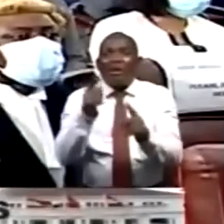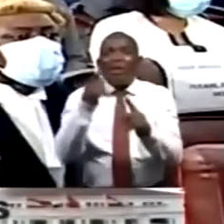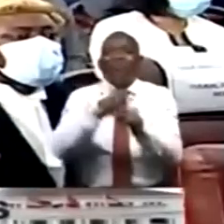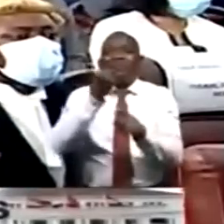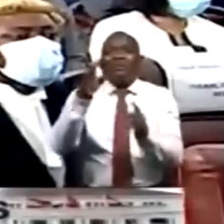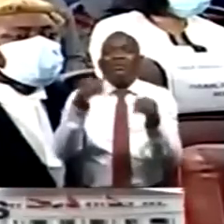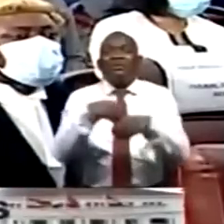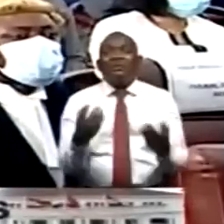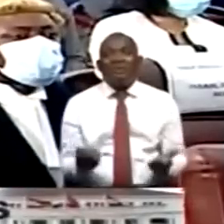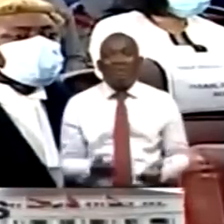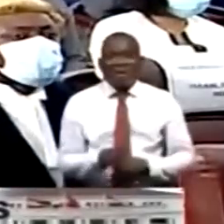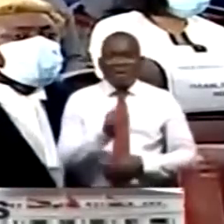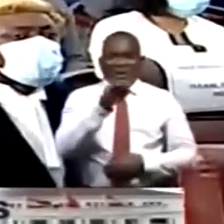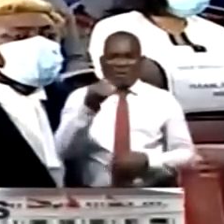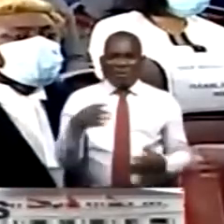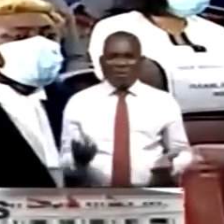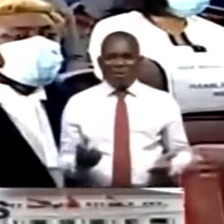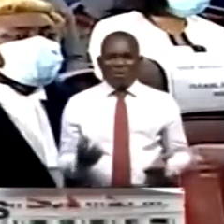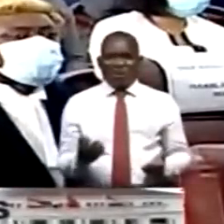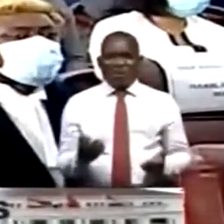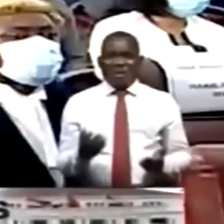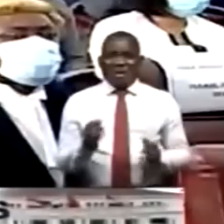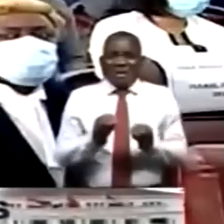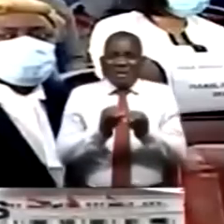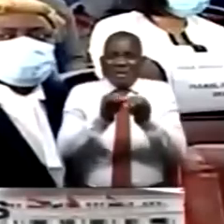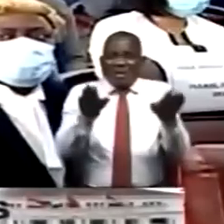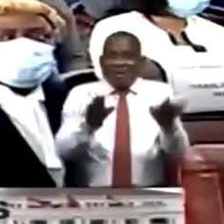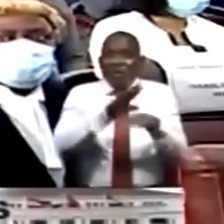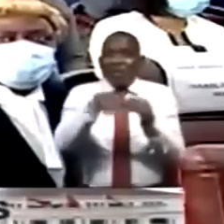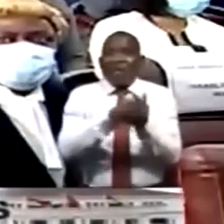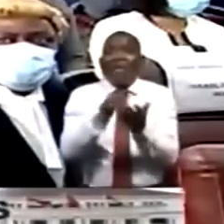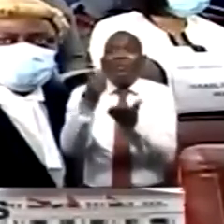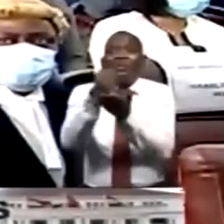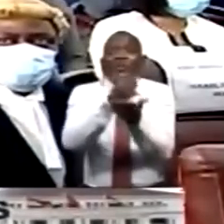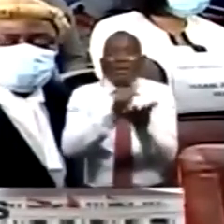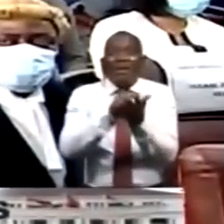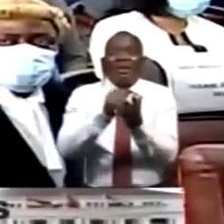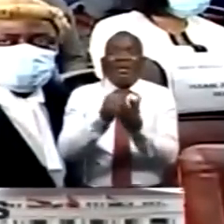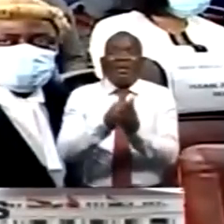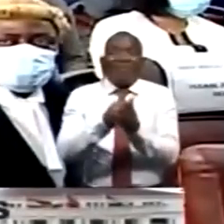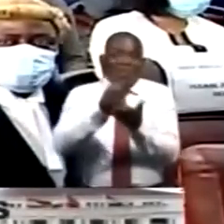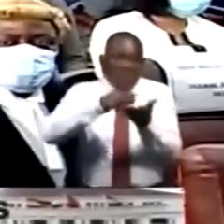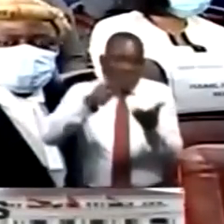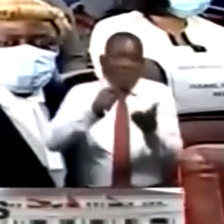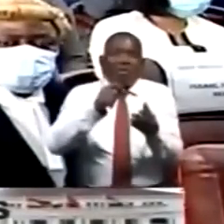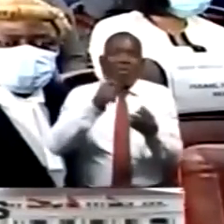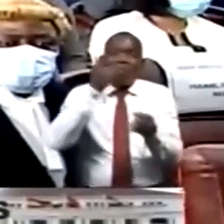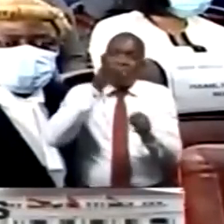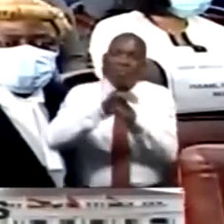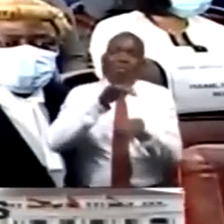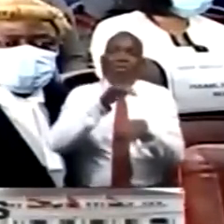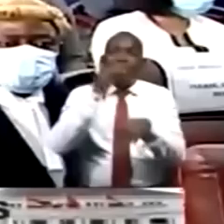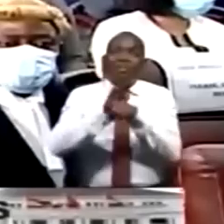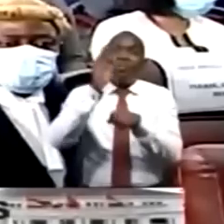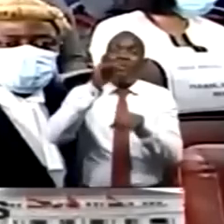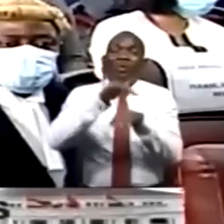EC. So, my lord, it is clear that those are documents that he is swearing on oath are official documents.